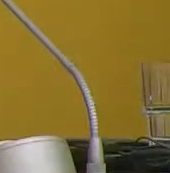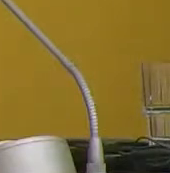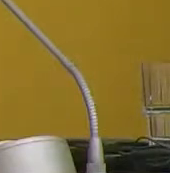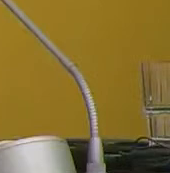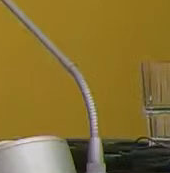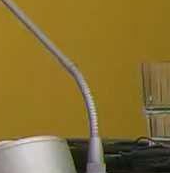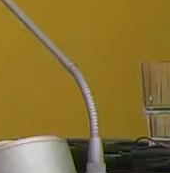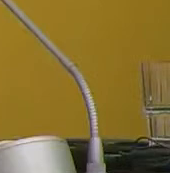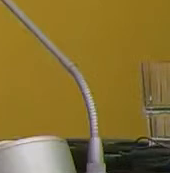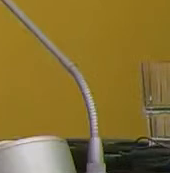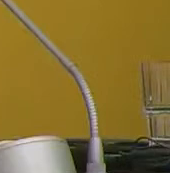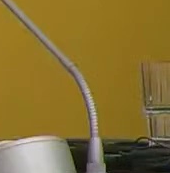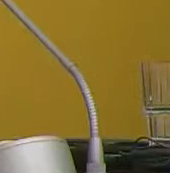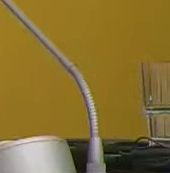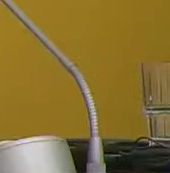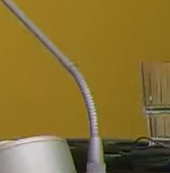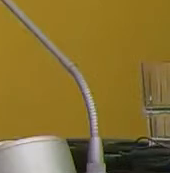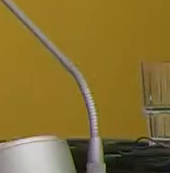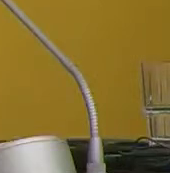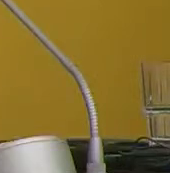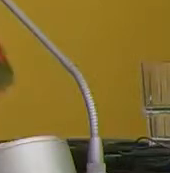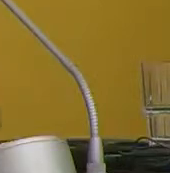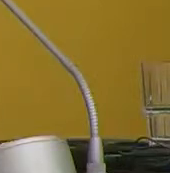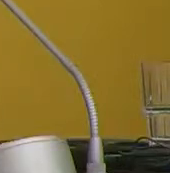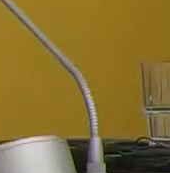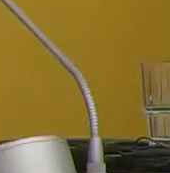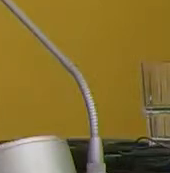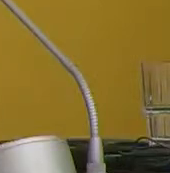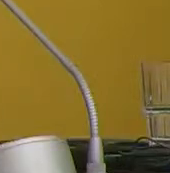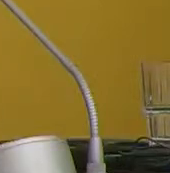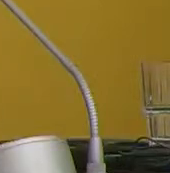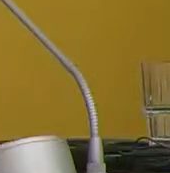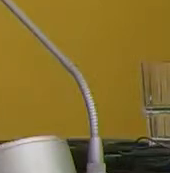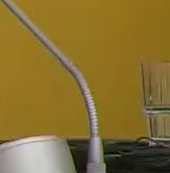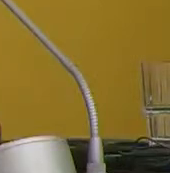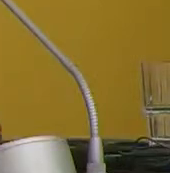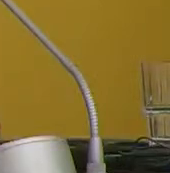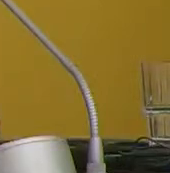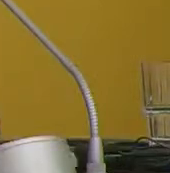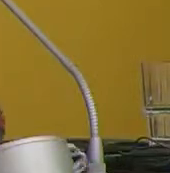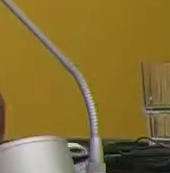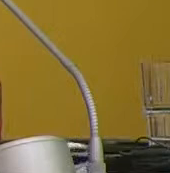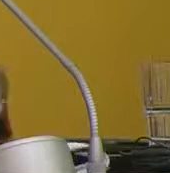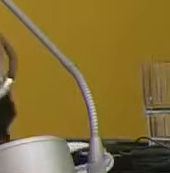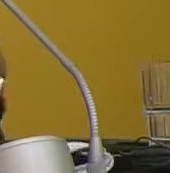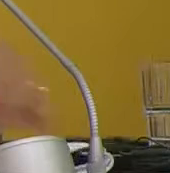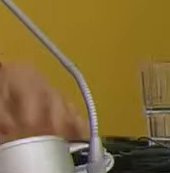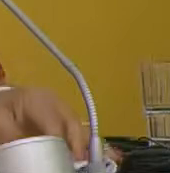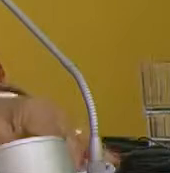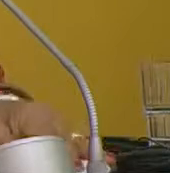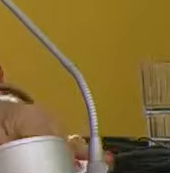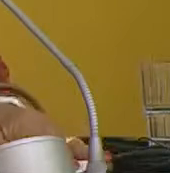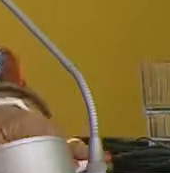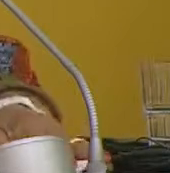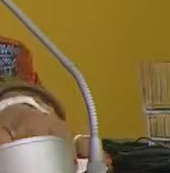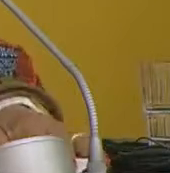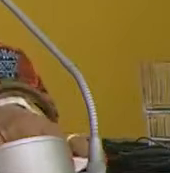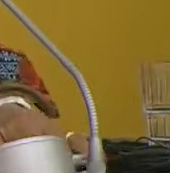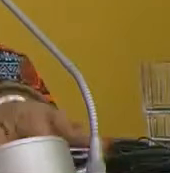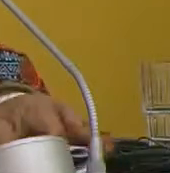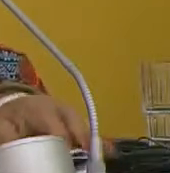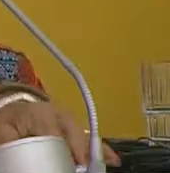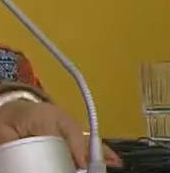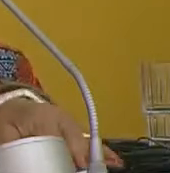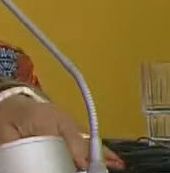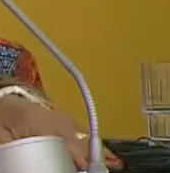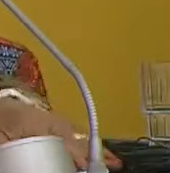the truth that political parties from the opposition parties have not called for vaccinations. What we have said is that we don't want to be imposed with